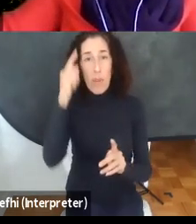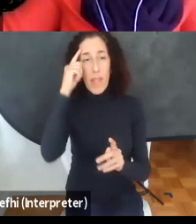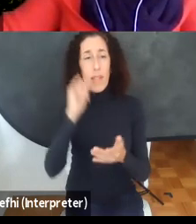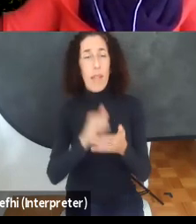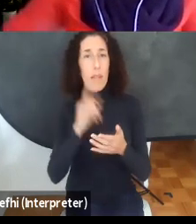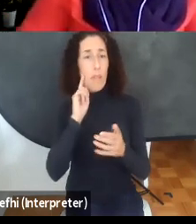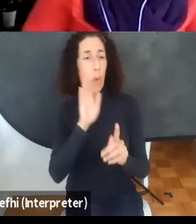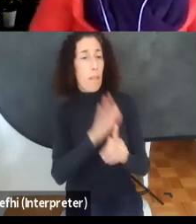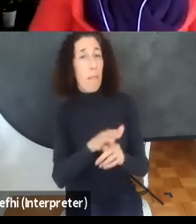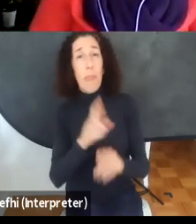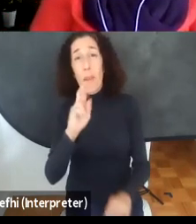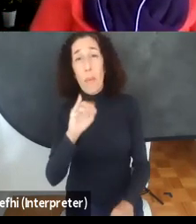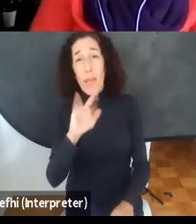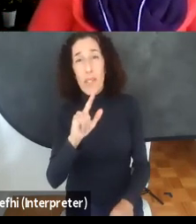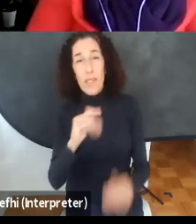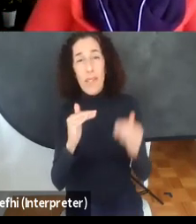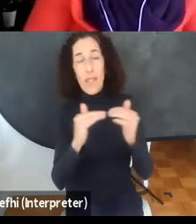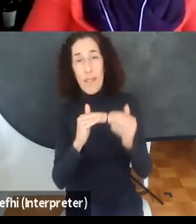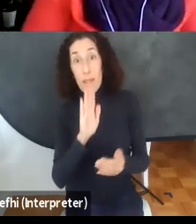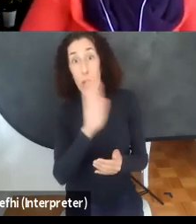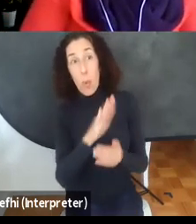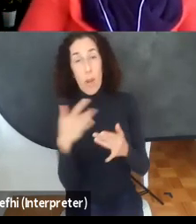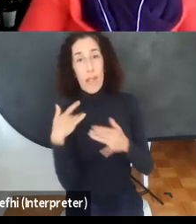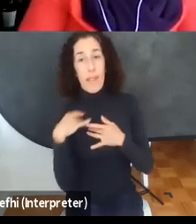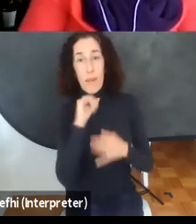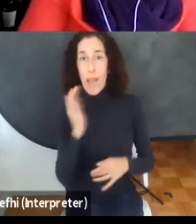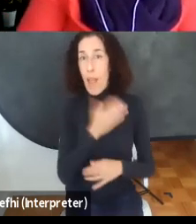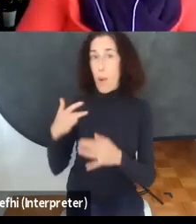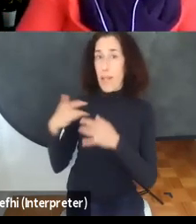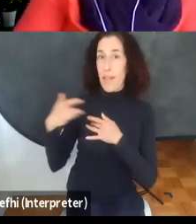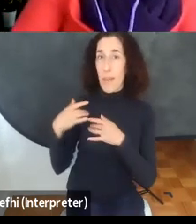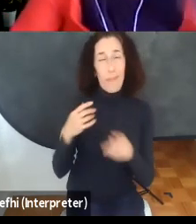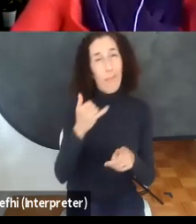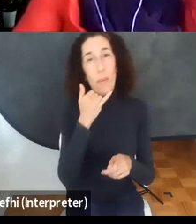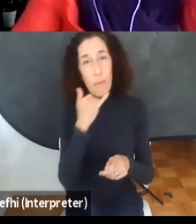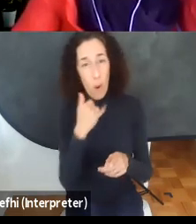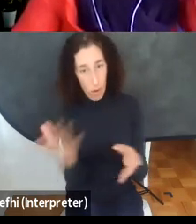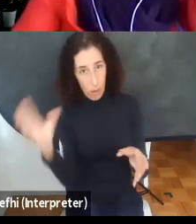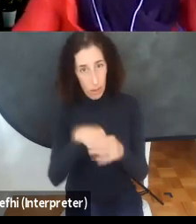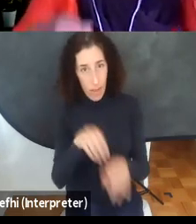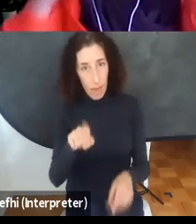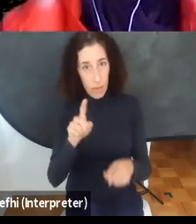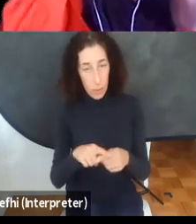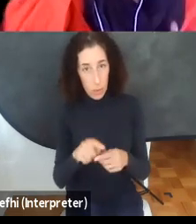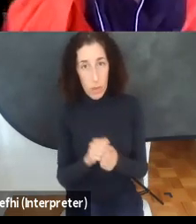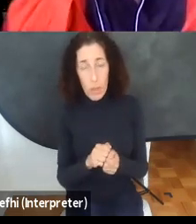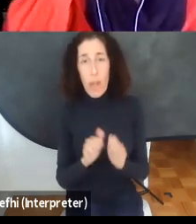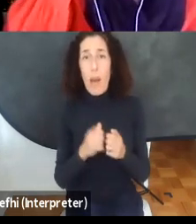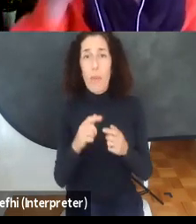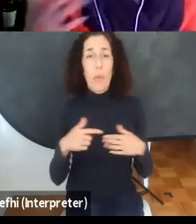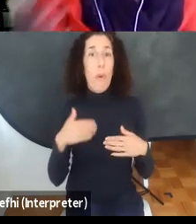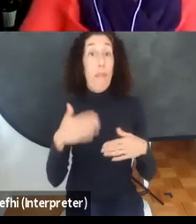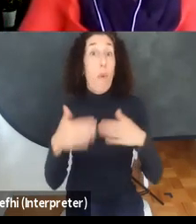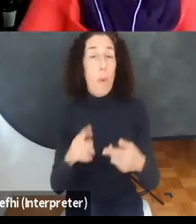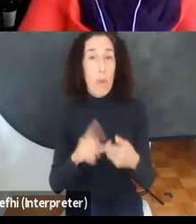there. And so the consequences is that you might be taking some steps forward in terms of making sure that we're